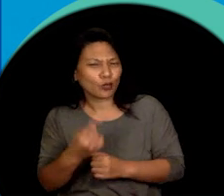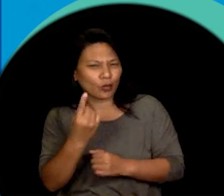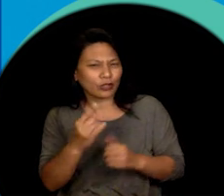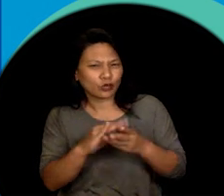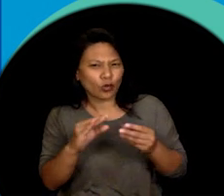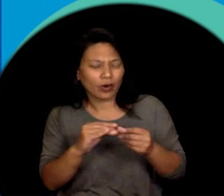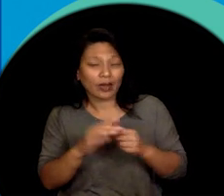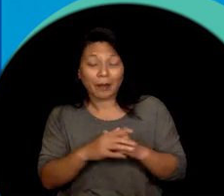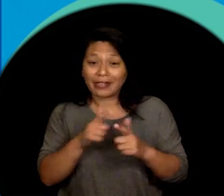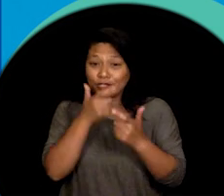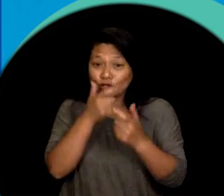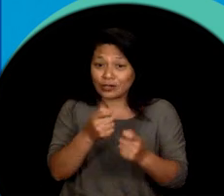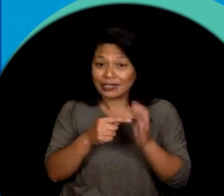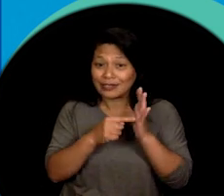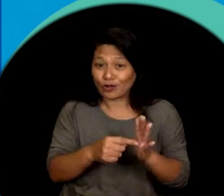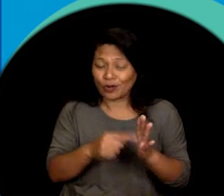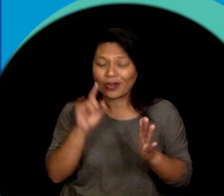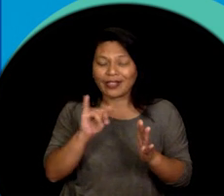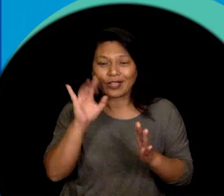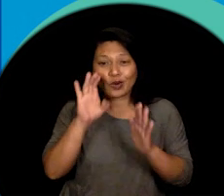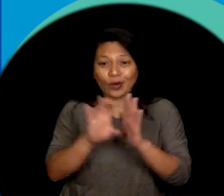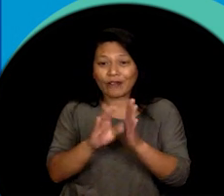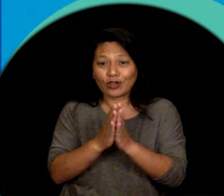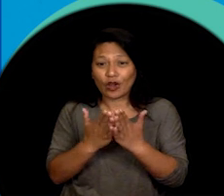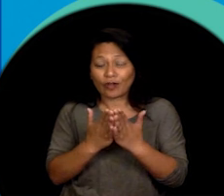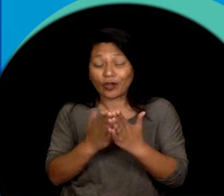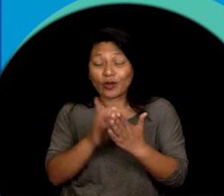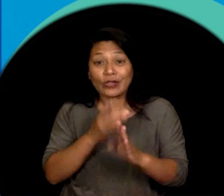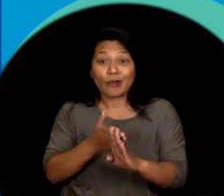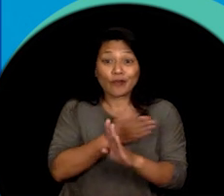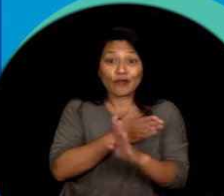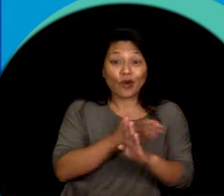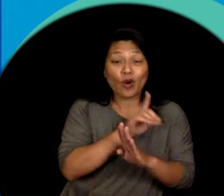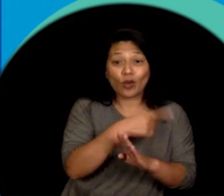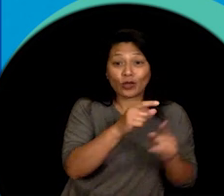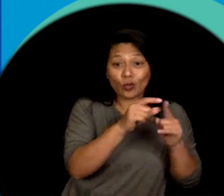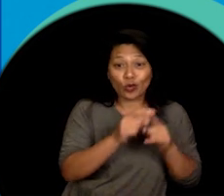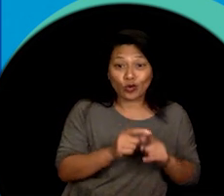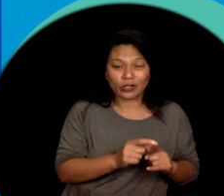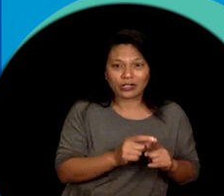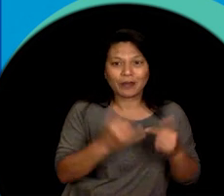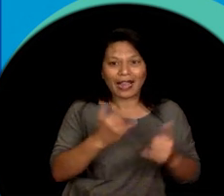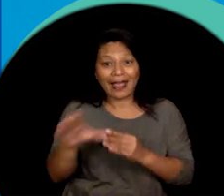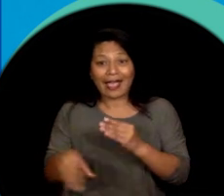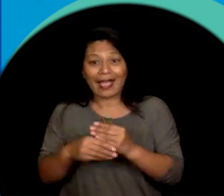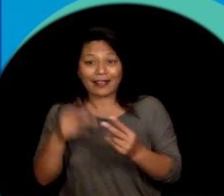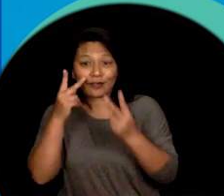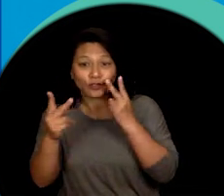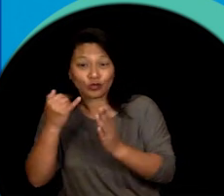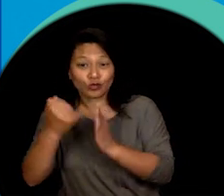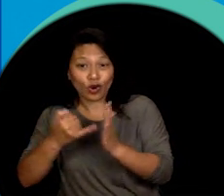those stories. And it's interesting to see it as a graphic novel because it really was a short story to begin with. Everything was in words. Now all of a sudden you